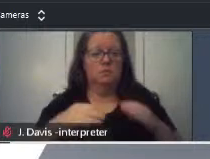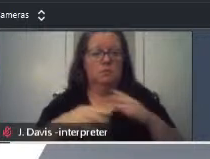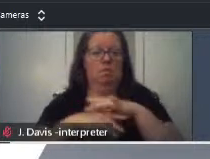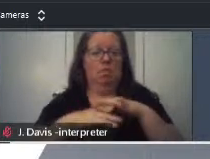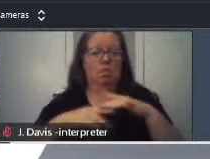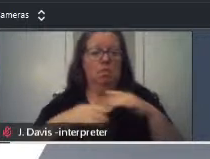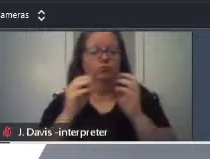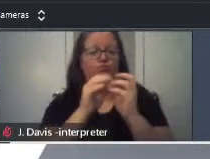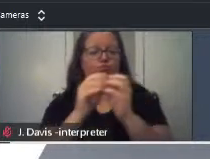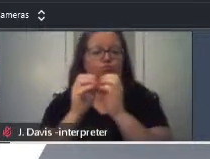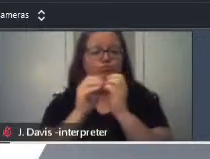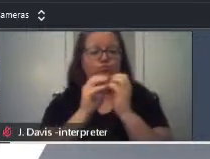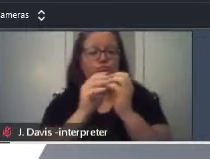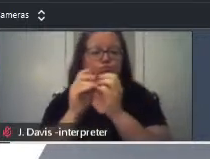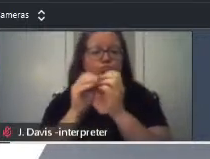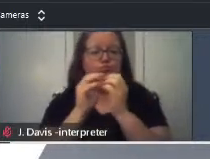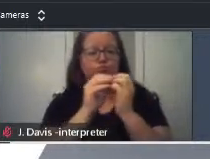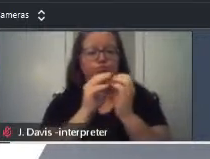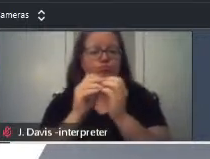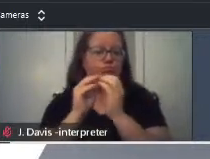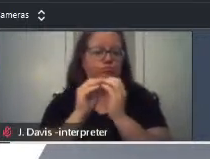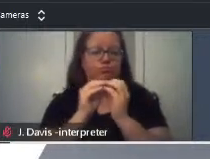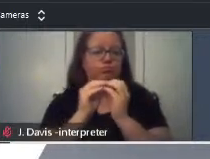I hope you have it with